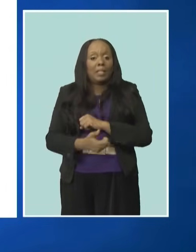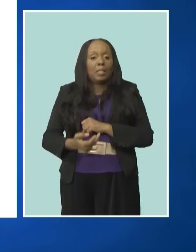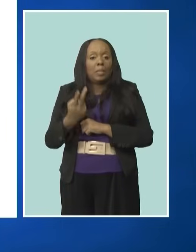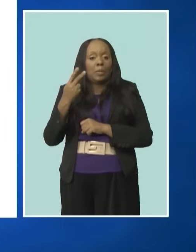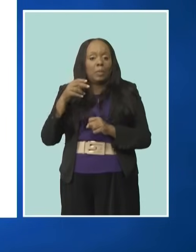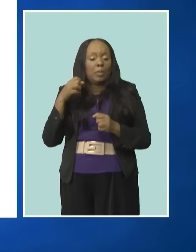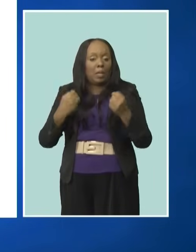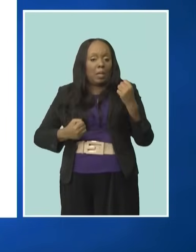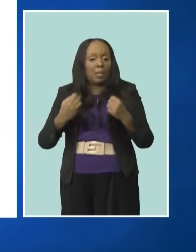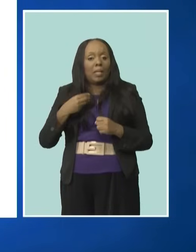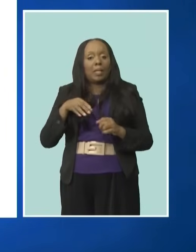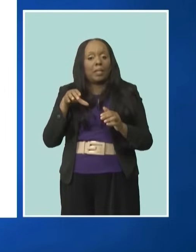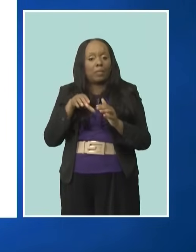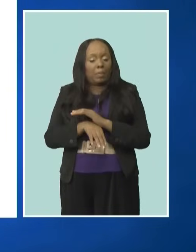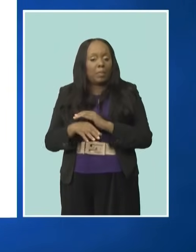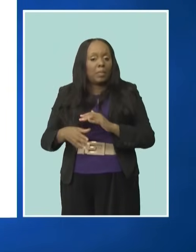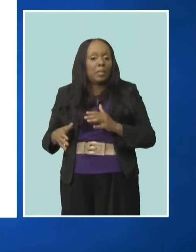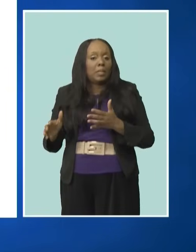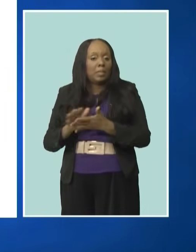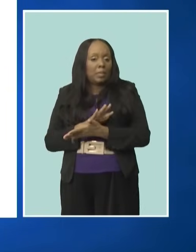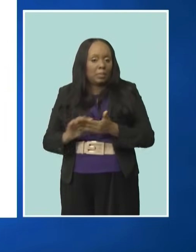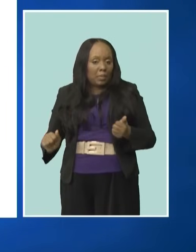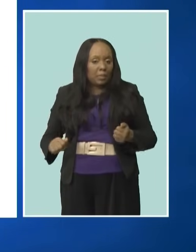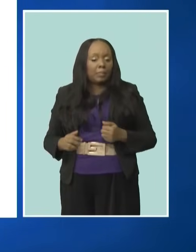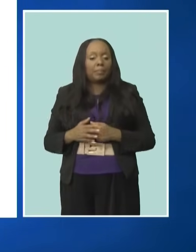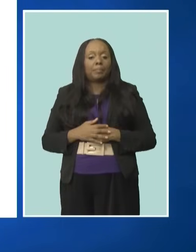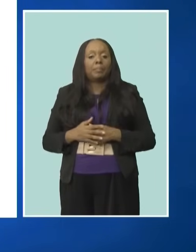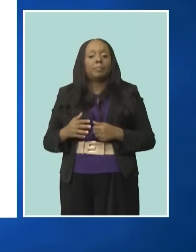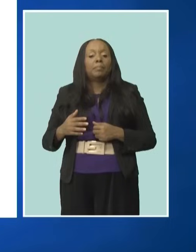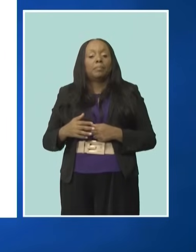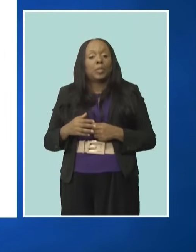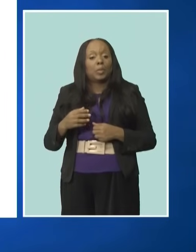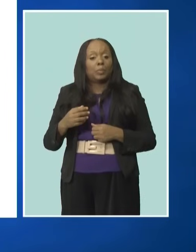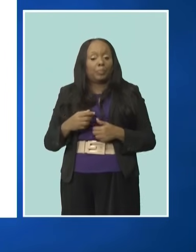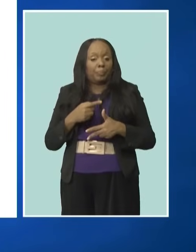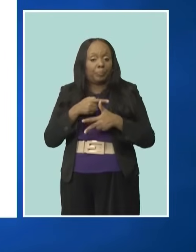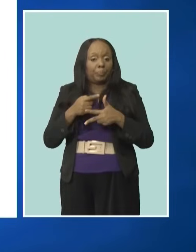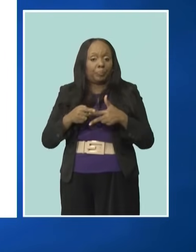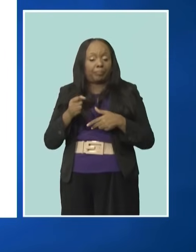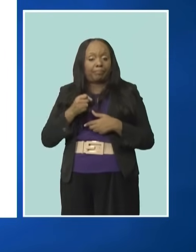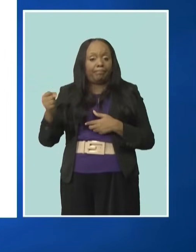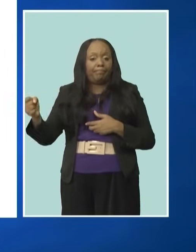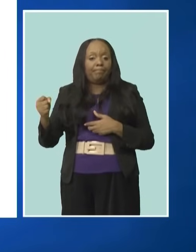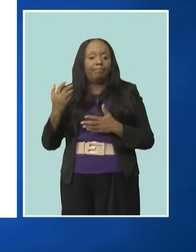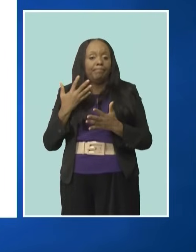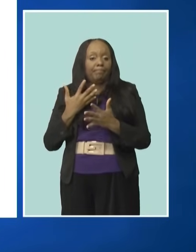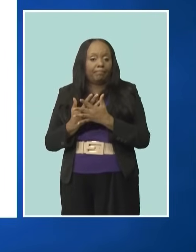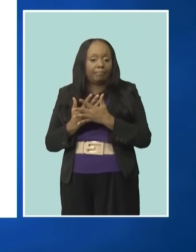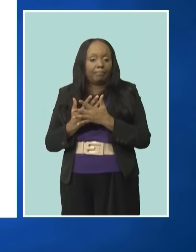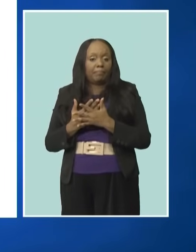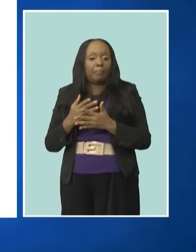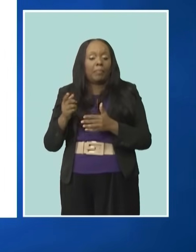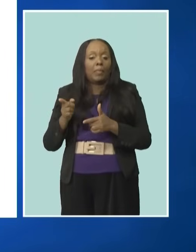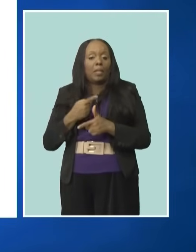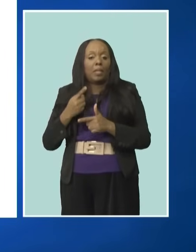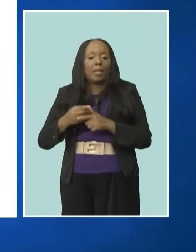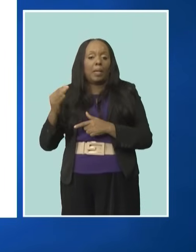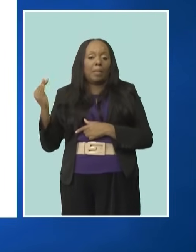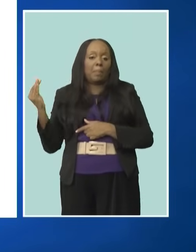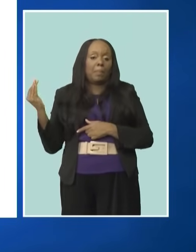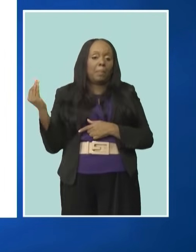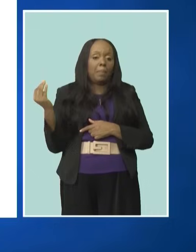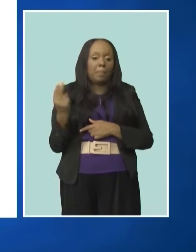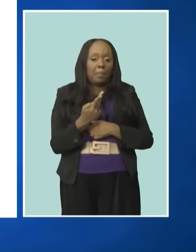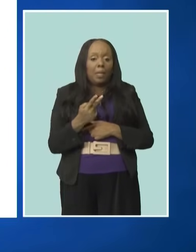and criminal damage. Kelman and Bridgman have been remanded to Barbados Prison Service Dodds to reappear in the district's